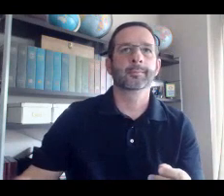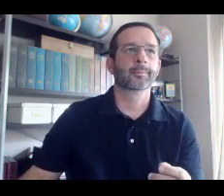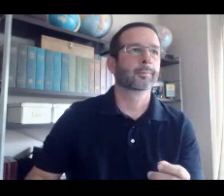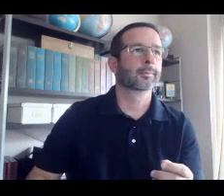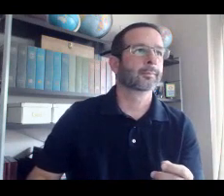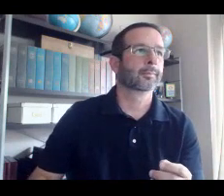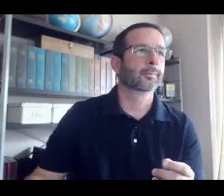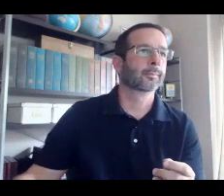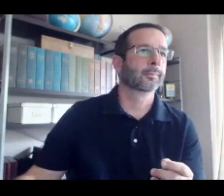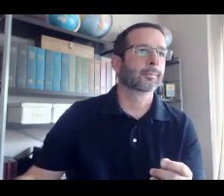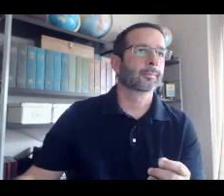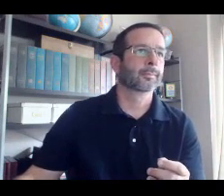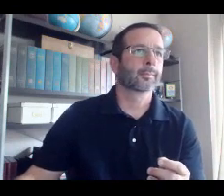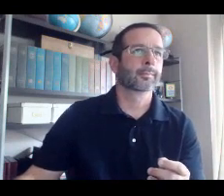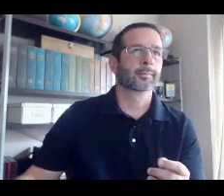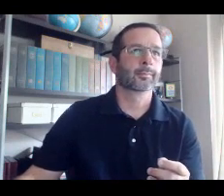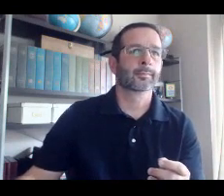presentation.